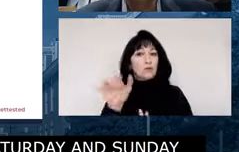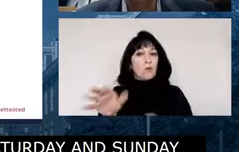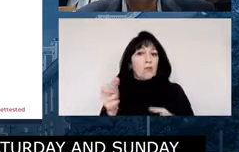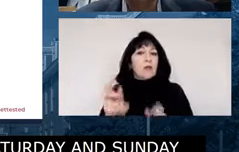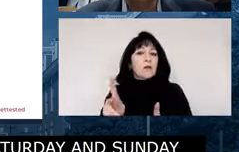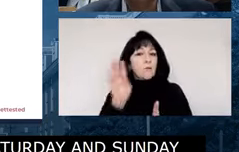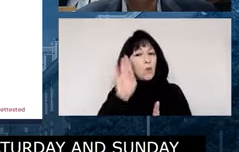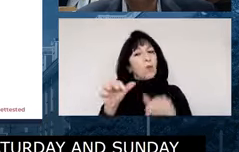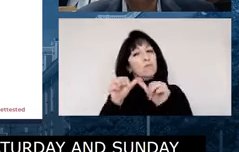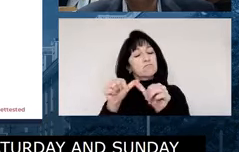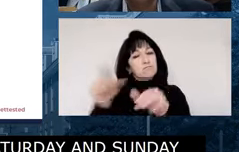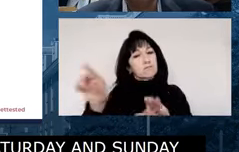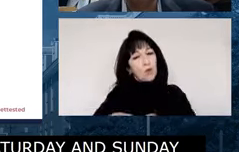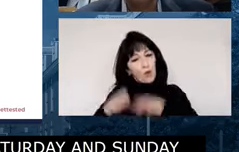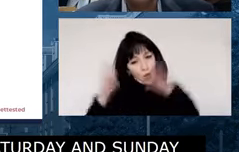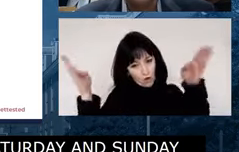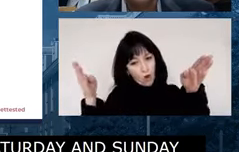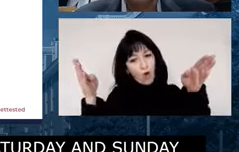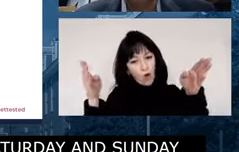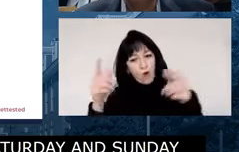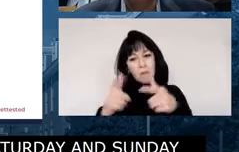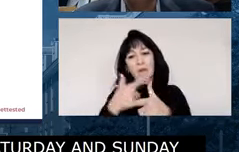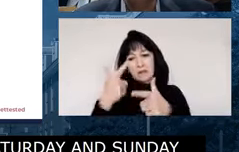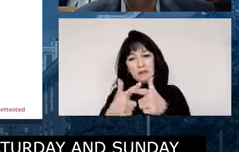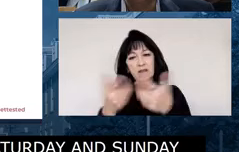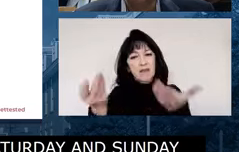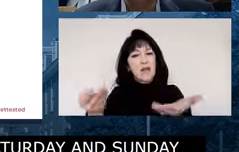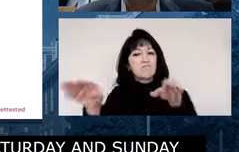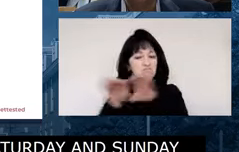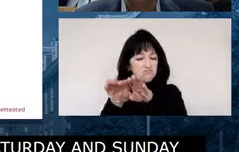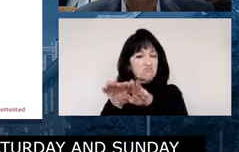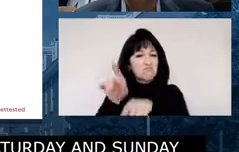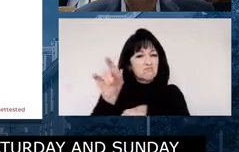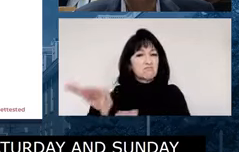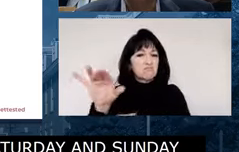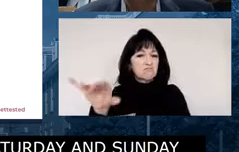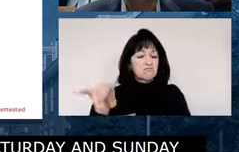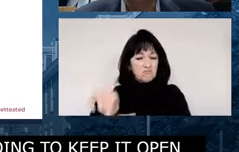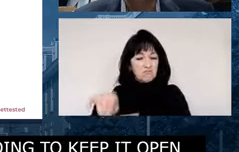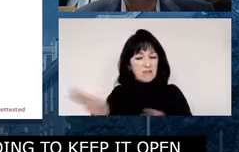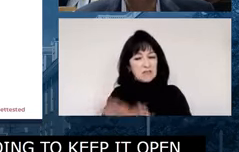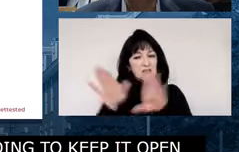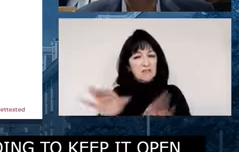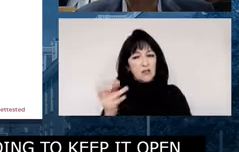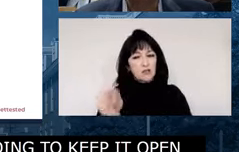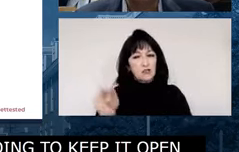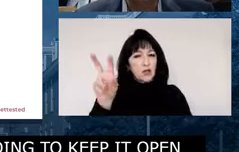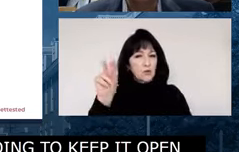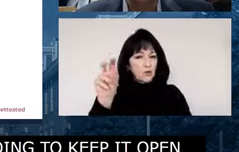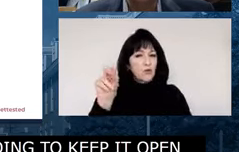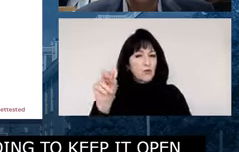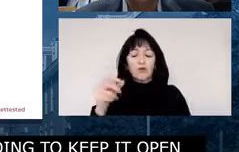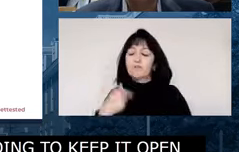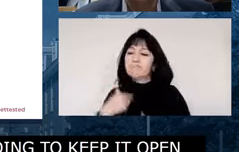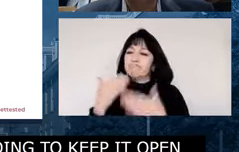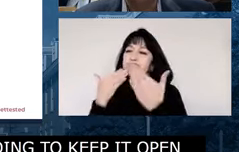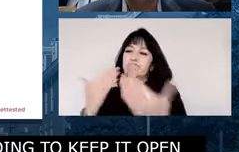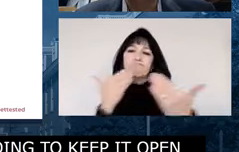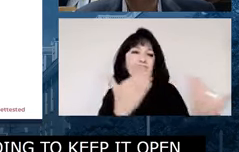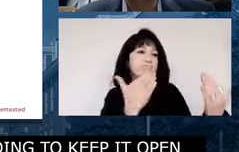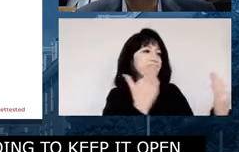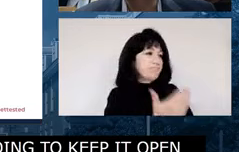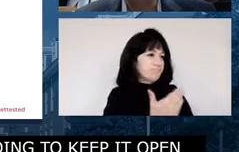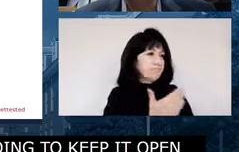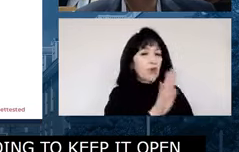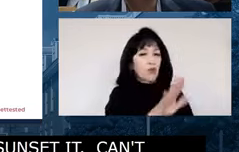Sunday, and then we're going to sunset it. Can't thank our federal partners enough for the assistance and really flexibility they